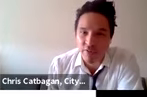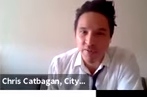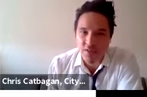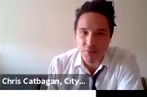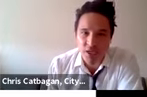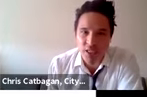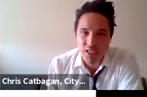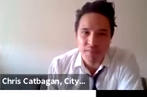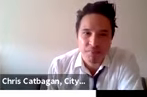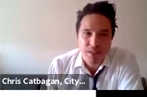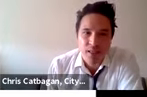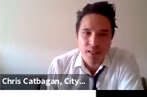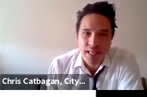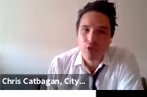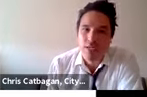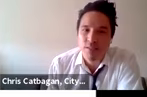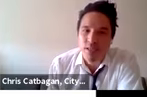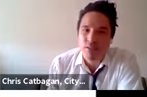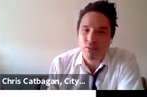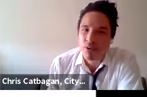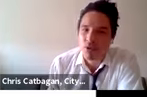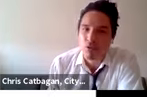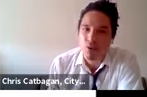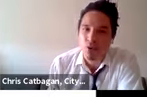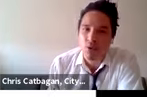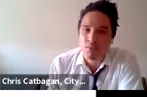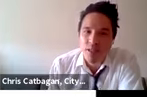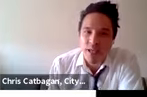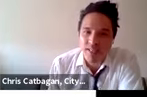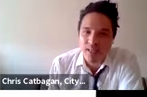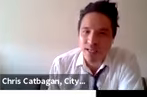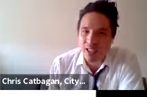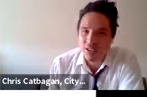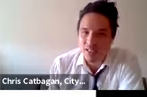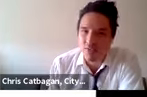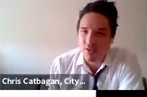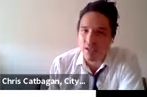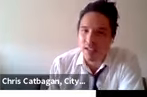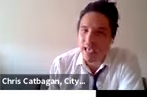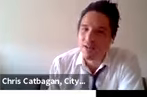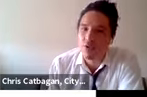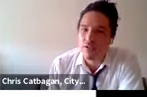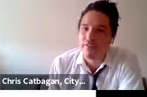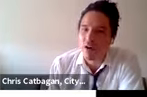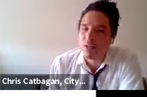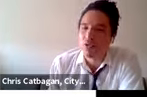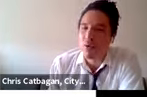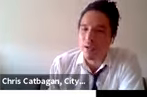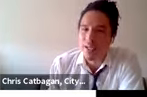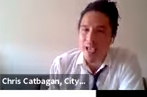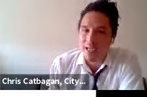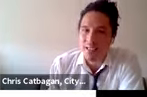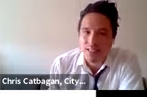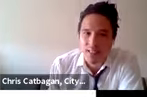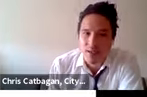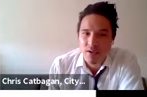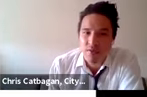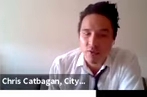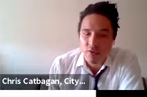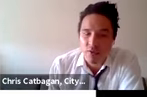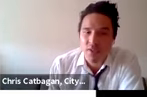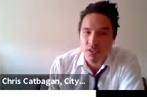with the delivery of this project. Caltrans plays a critical role as the lead agency for the California Environmental Quality